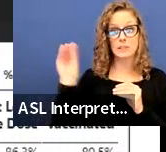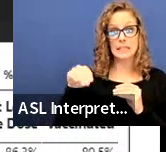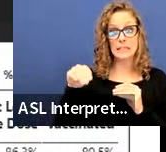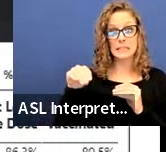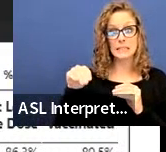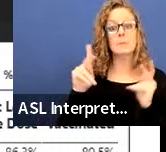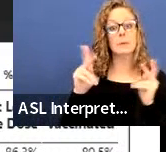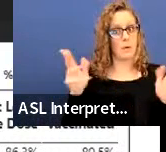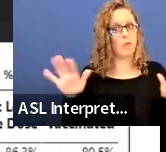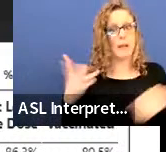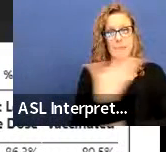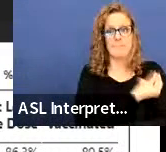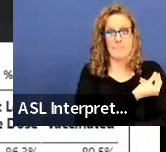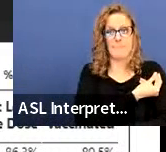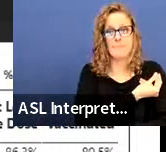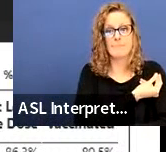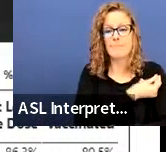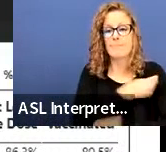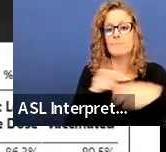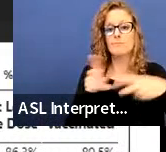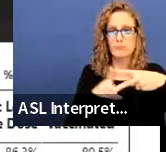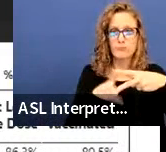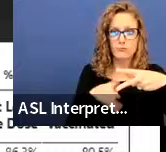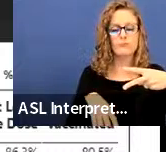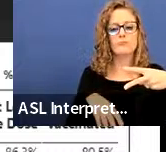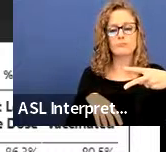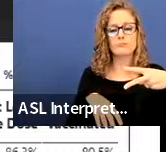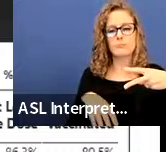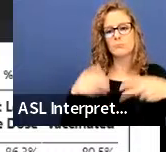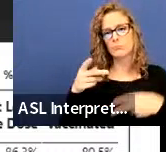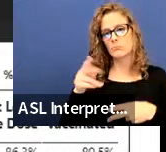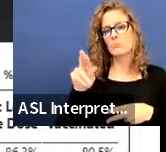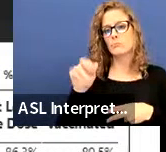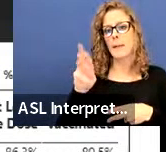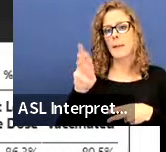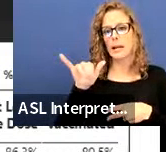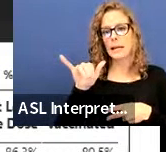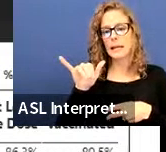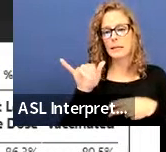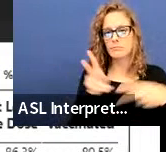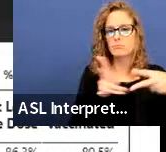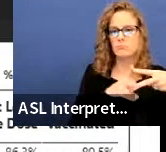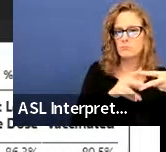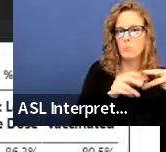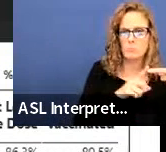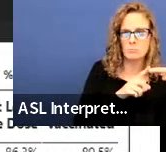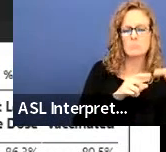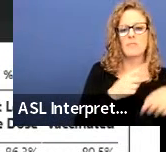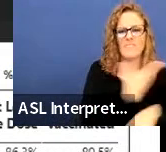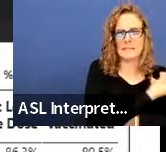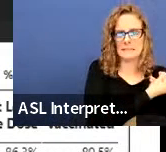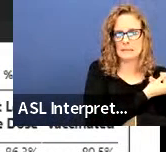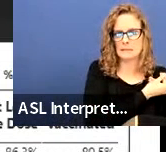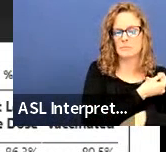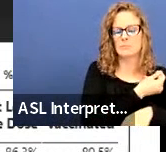received their primary vaccine series, which is terrific. And it continues to